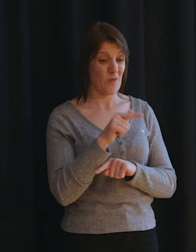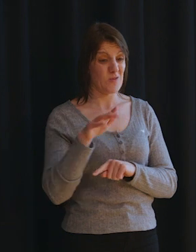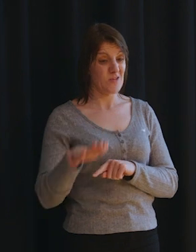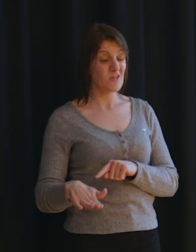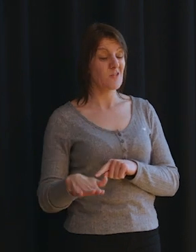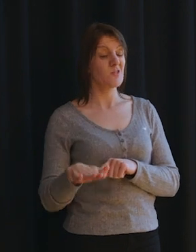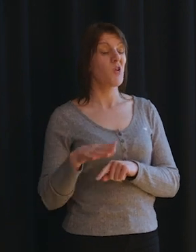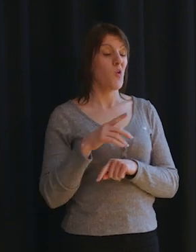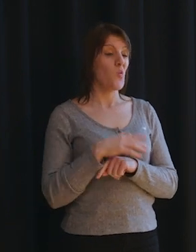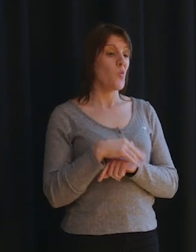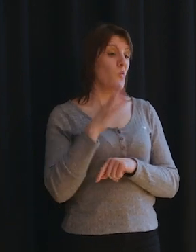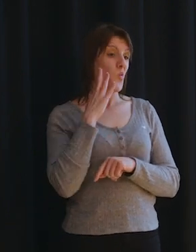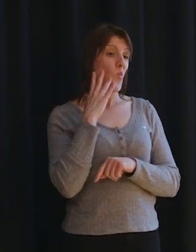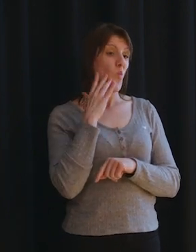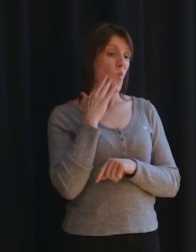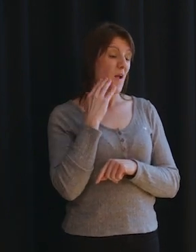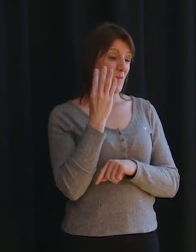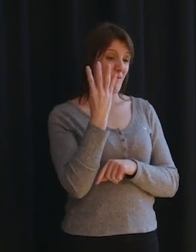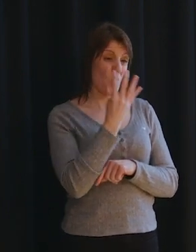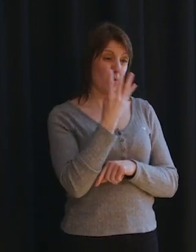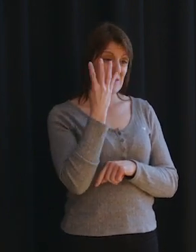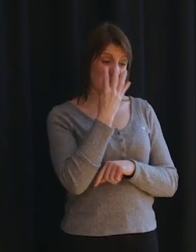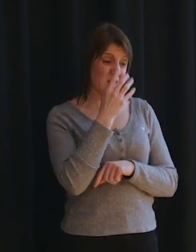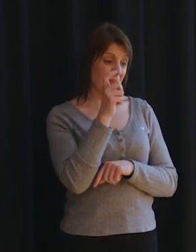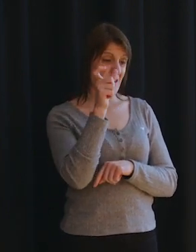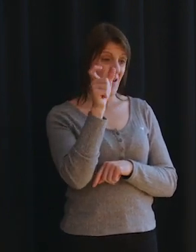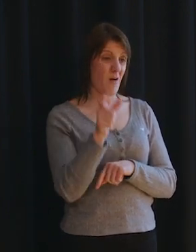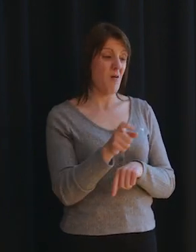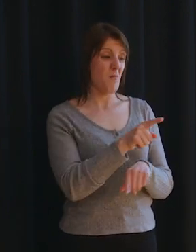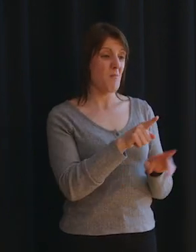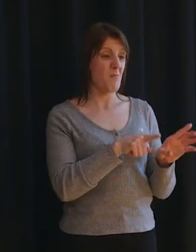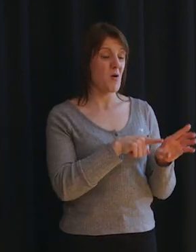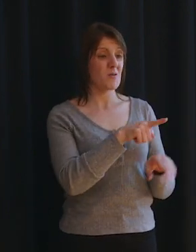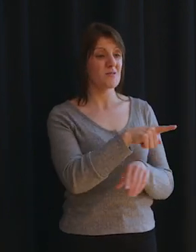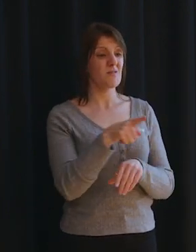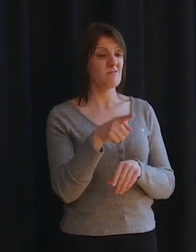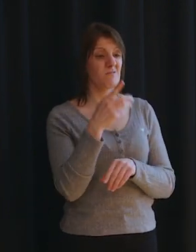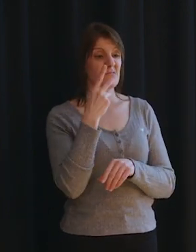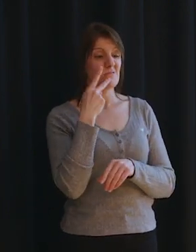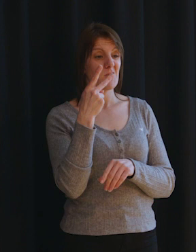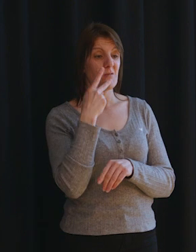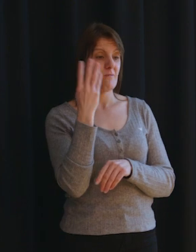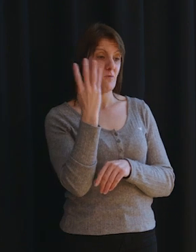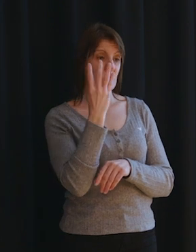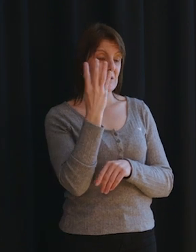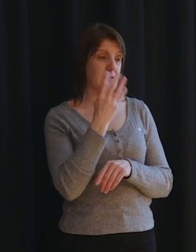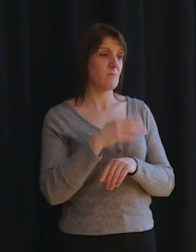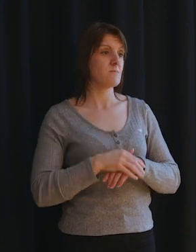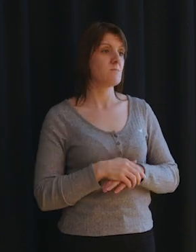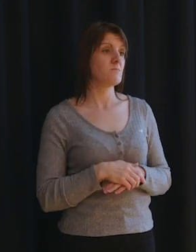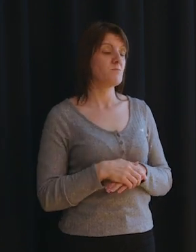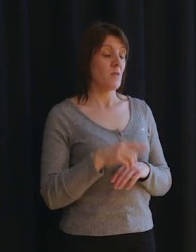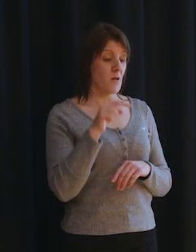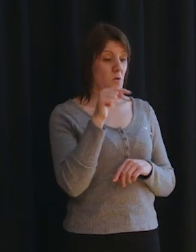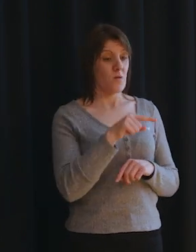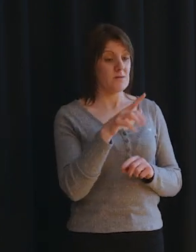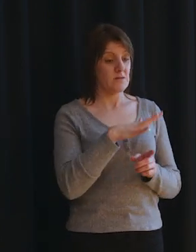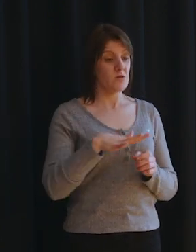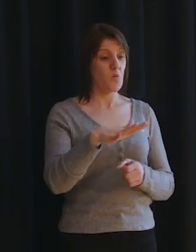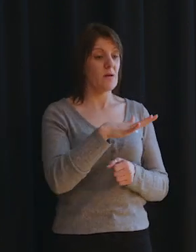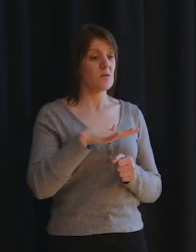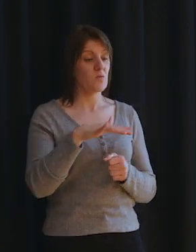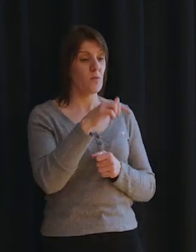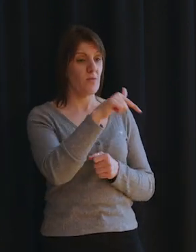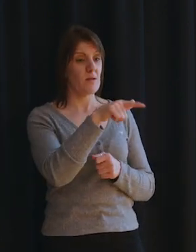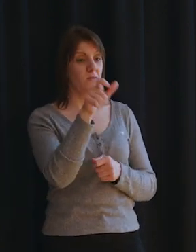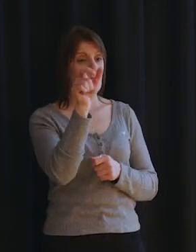smoking cannabis at age 14 as well. So in terms of kind of current situation for this young person,